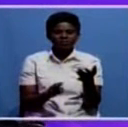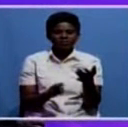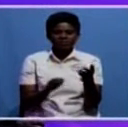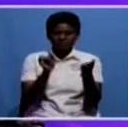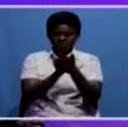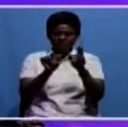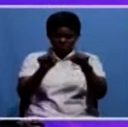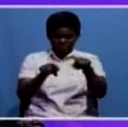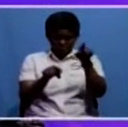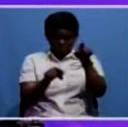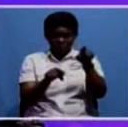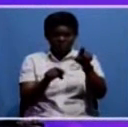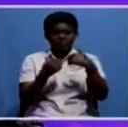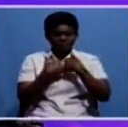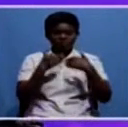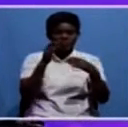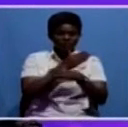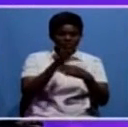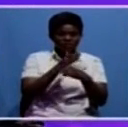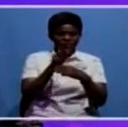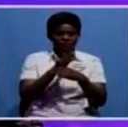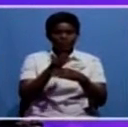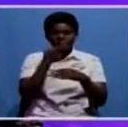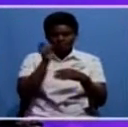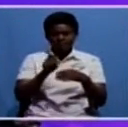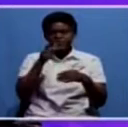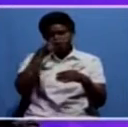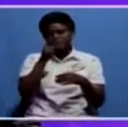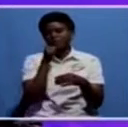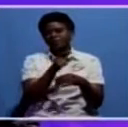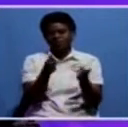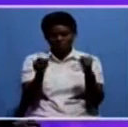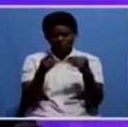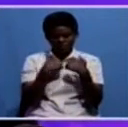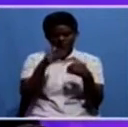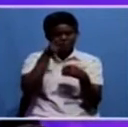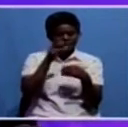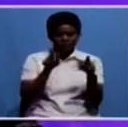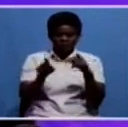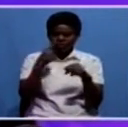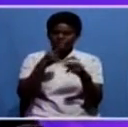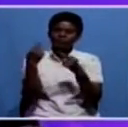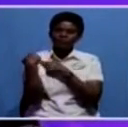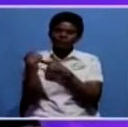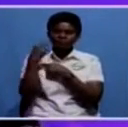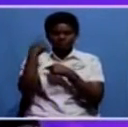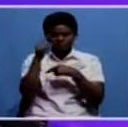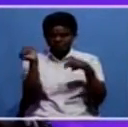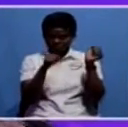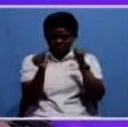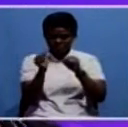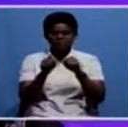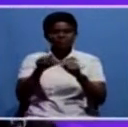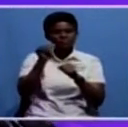that person has a business or a contract, then it must be corrupt. Where there's corruption, those who are responsible for fighting corruption,